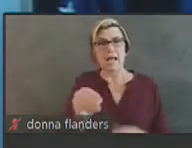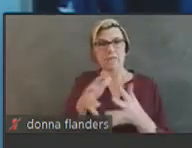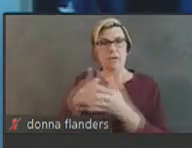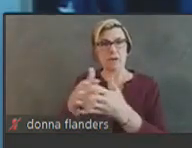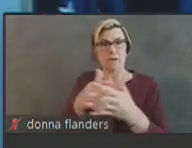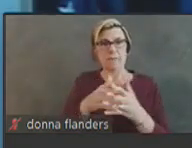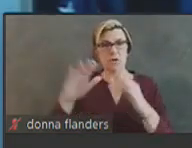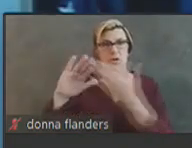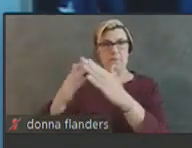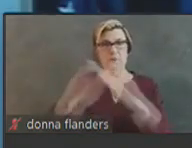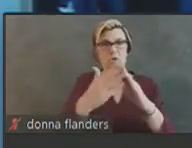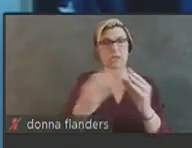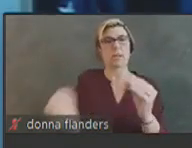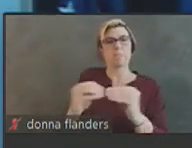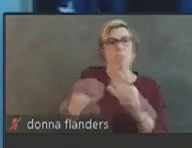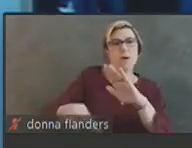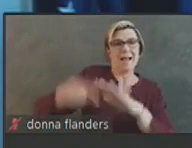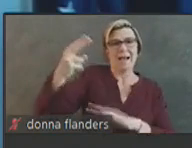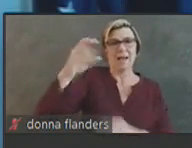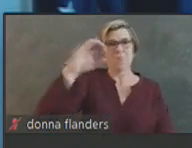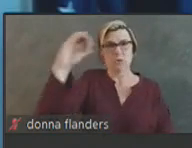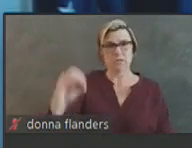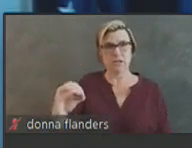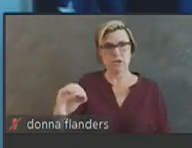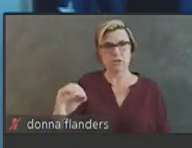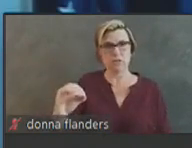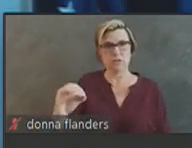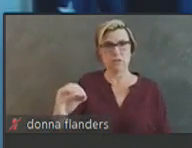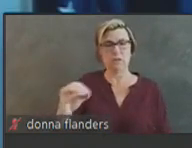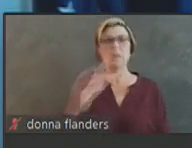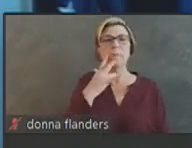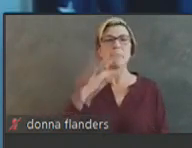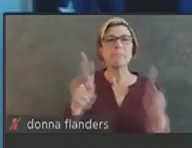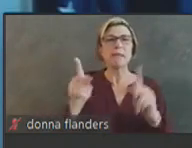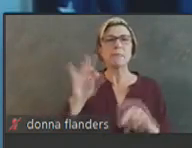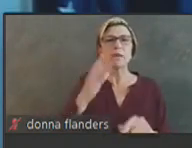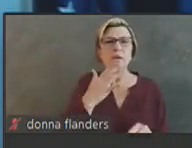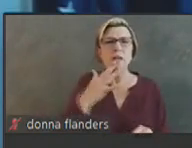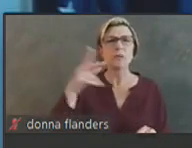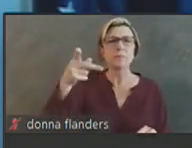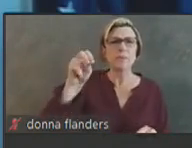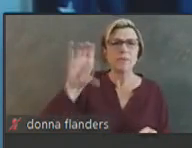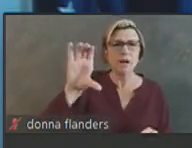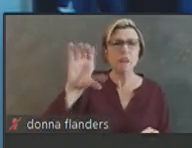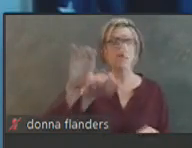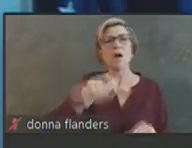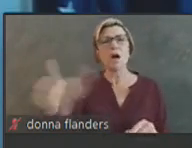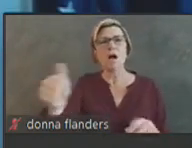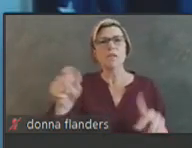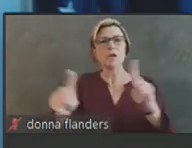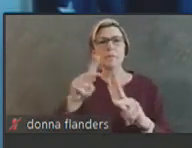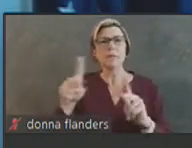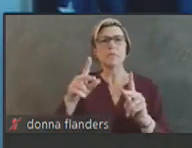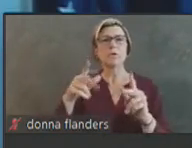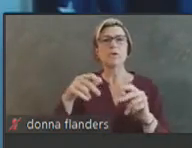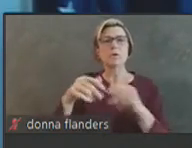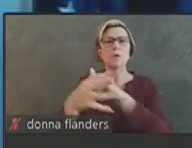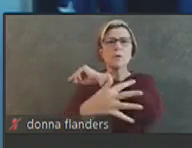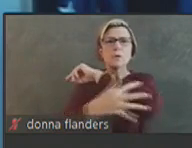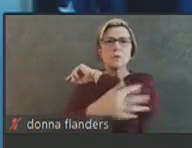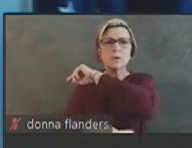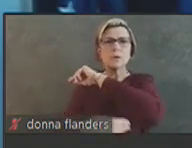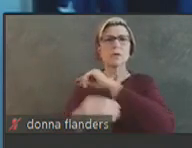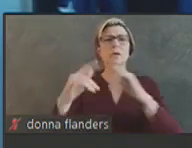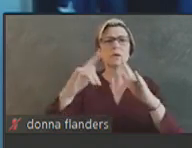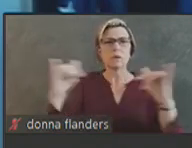community, communities of color, and other socially disadvantaged individuals. We must take